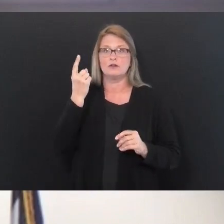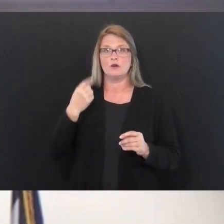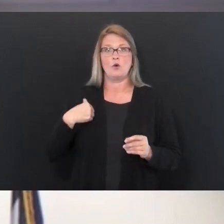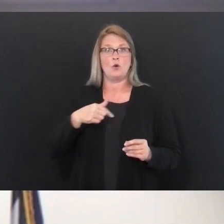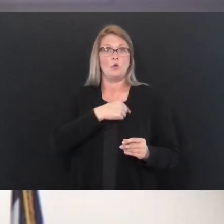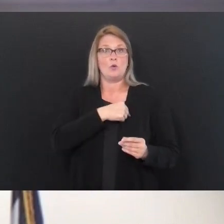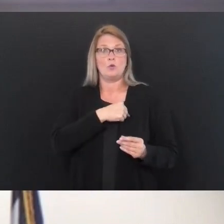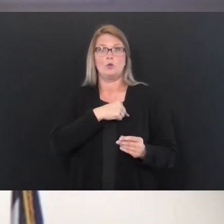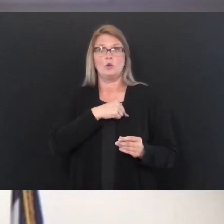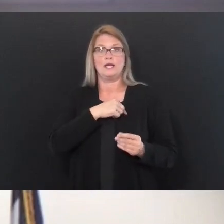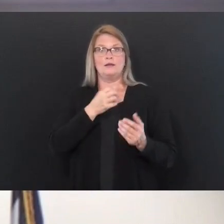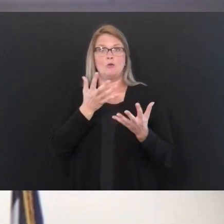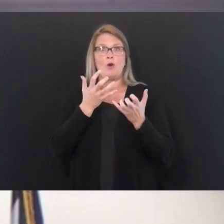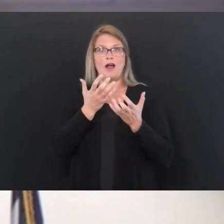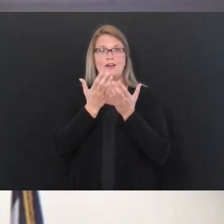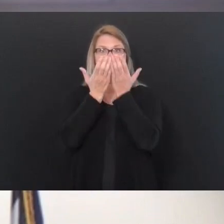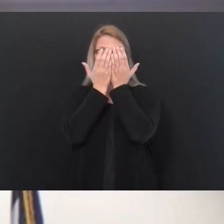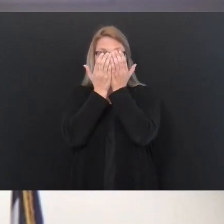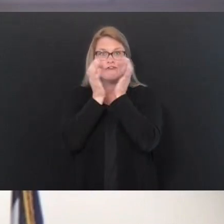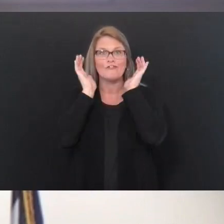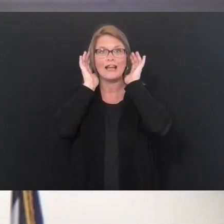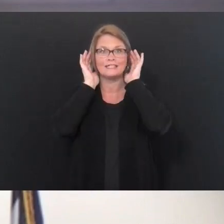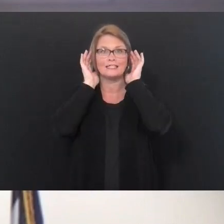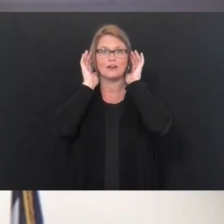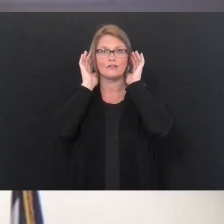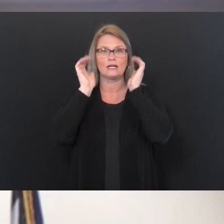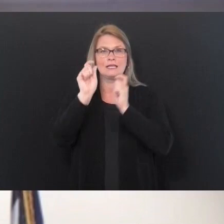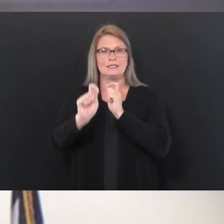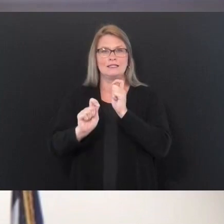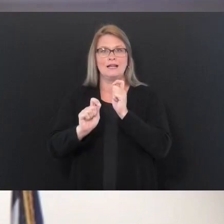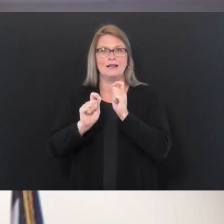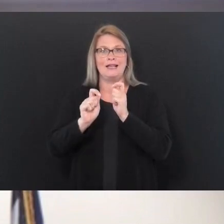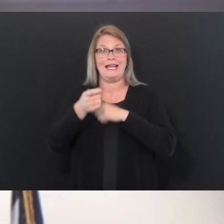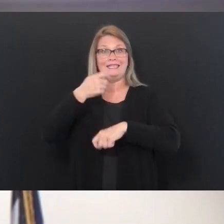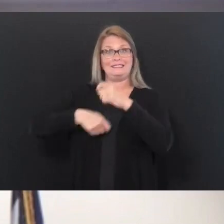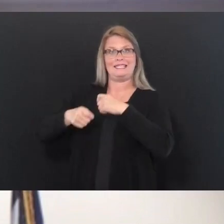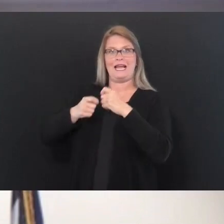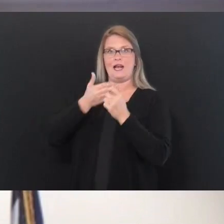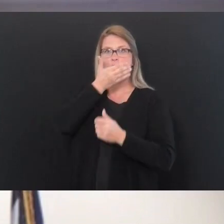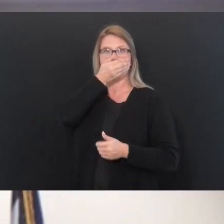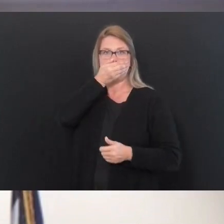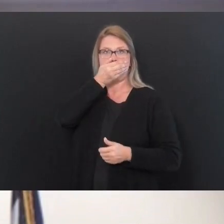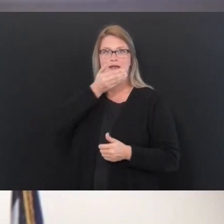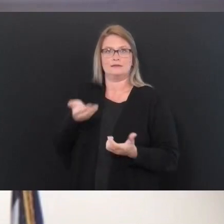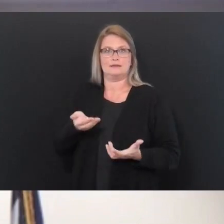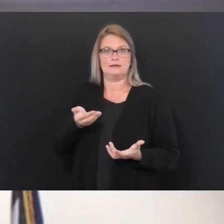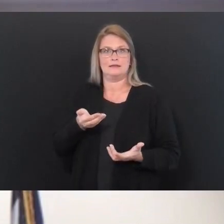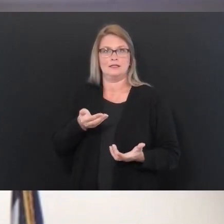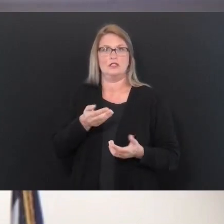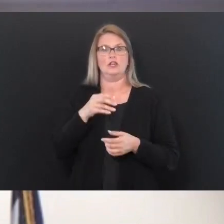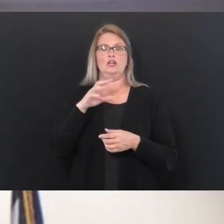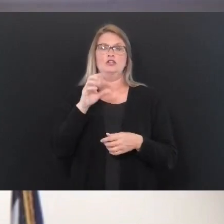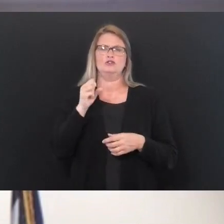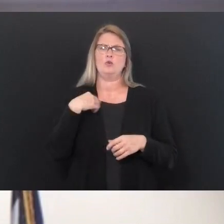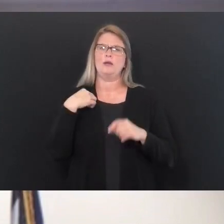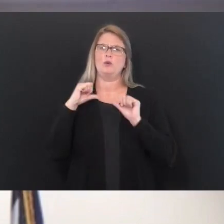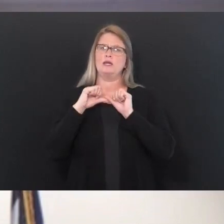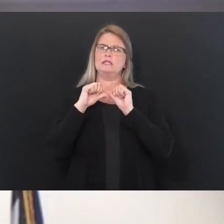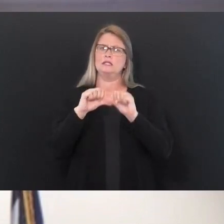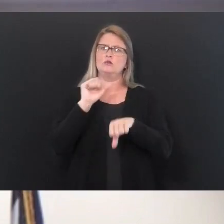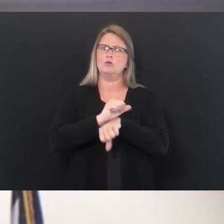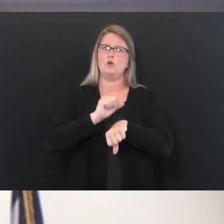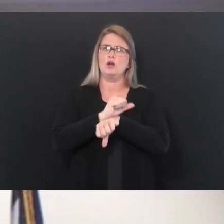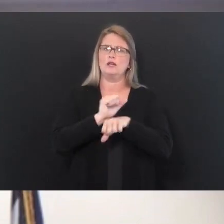at face covering versus certain masks and PPE, and we'll continue to work with subject matter expertise to